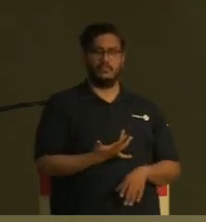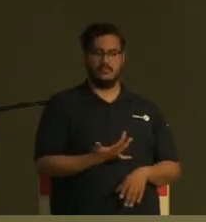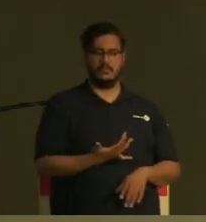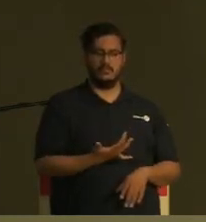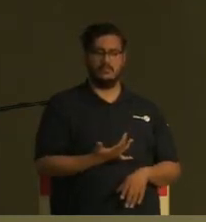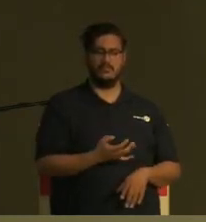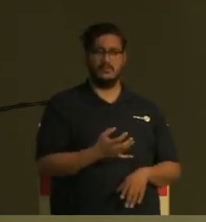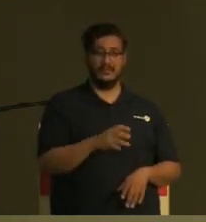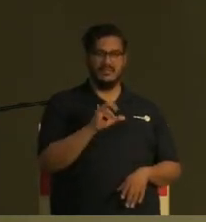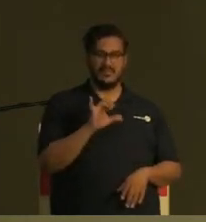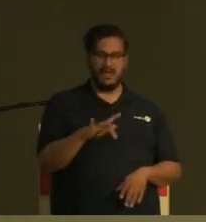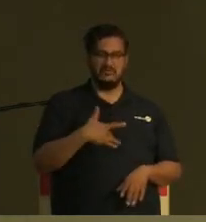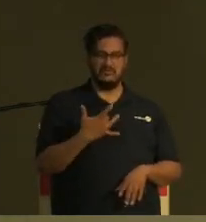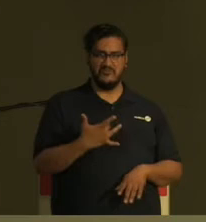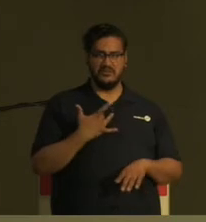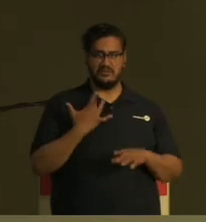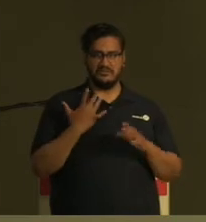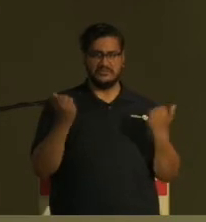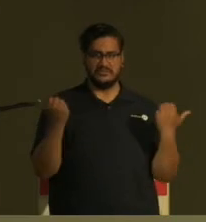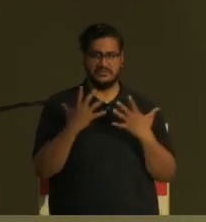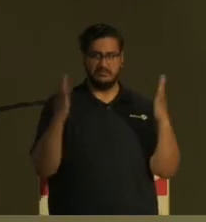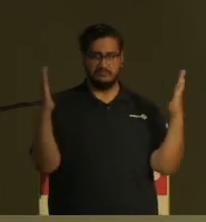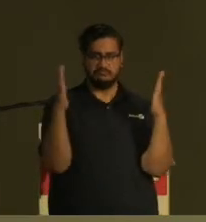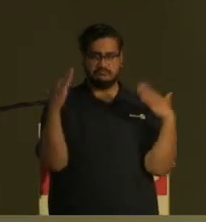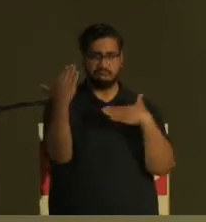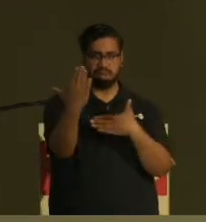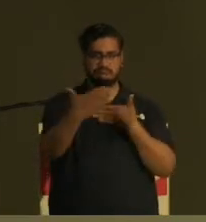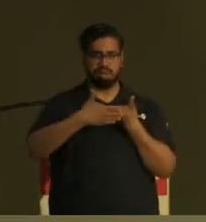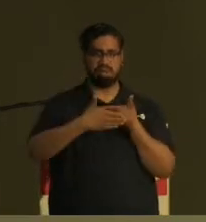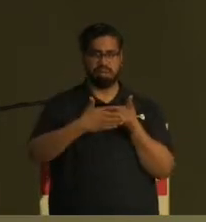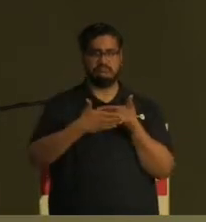deep claustrophobia one can feel.